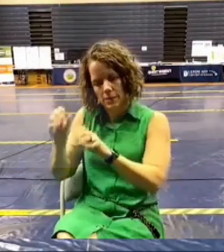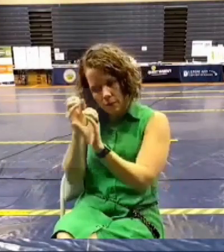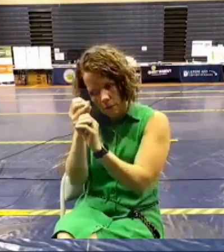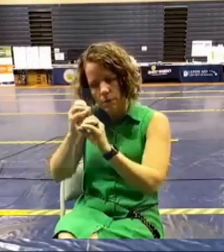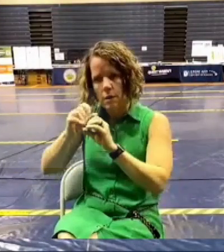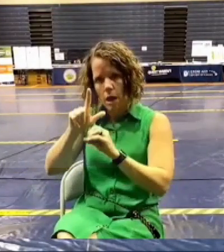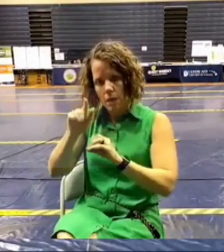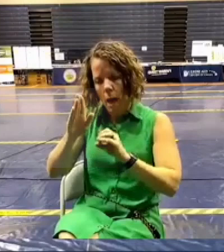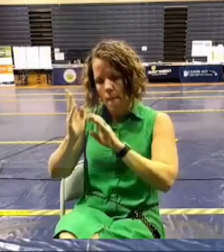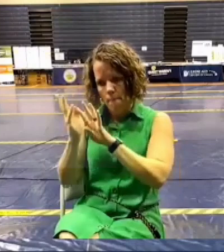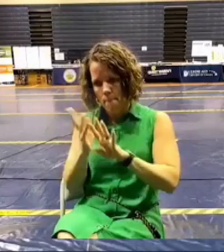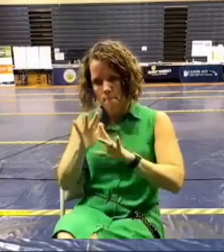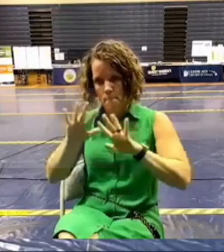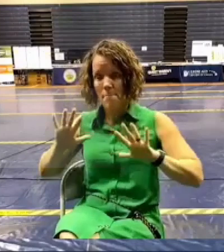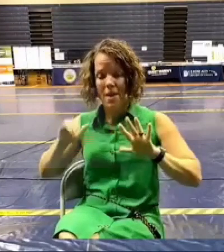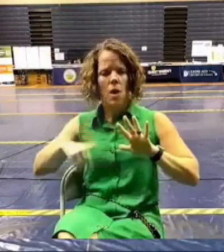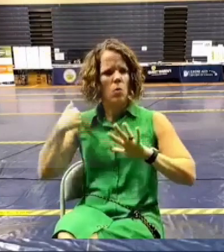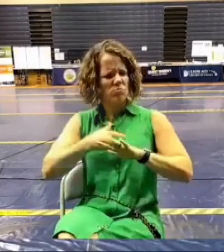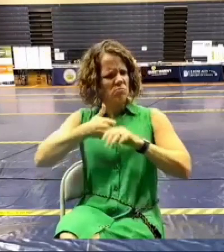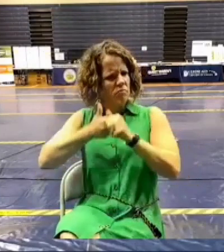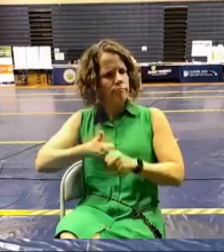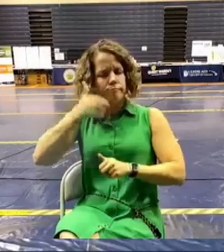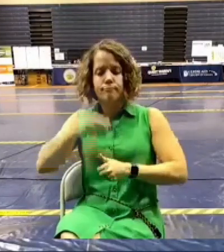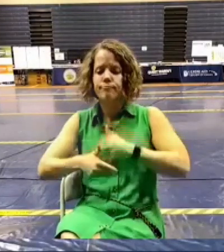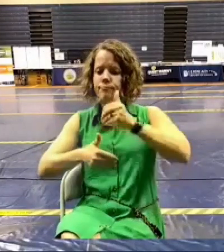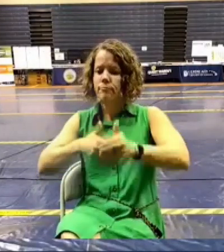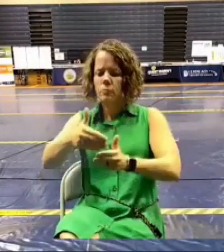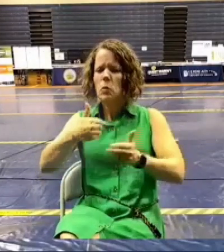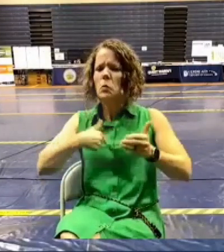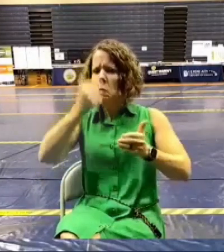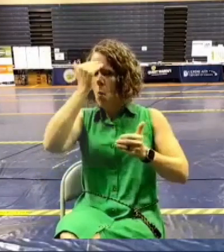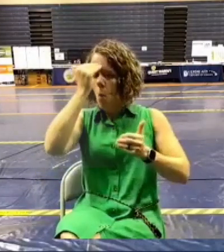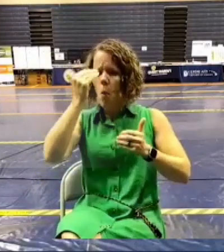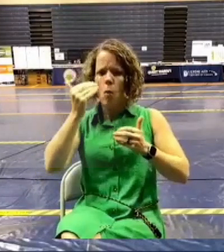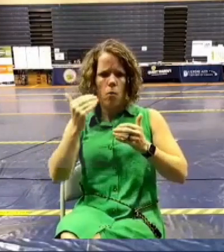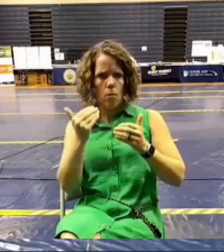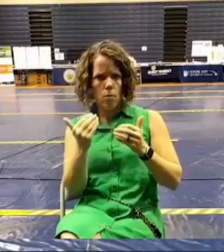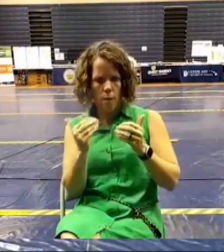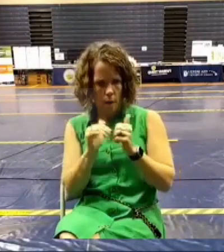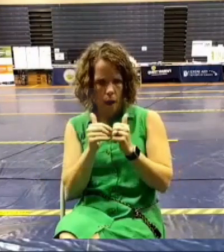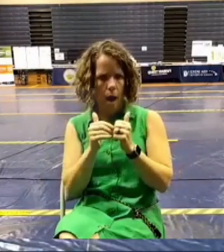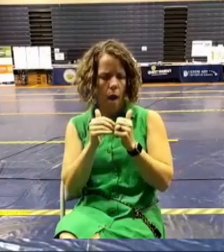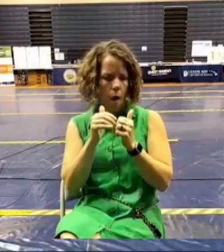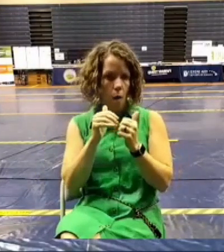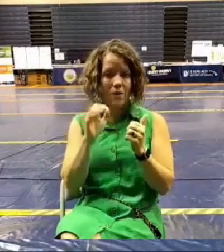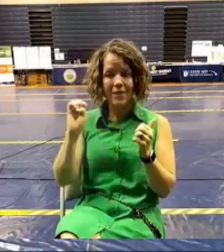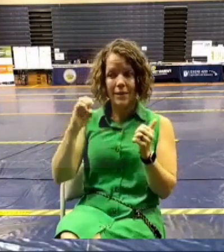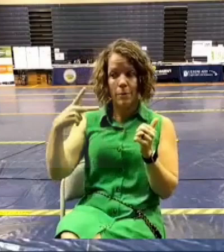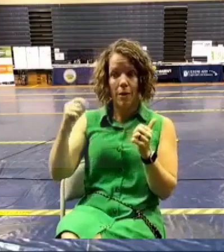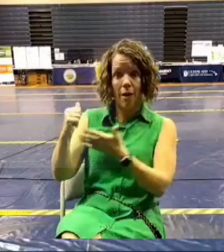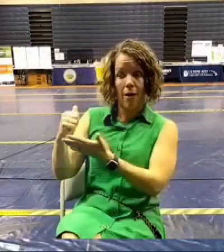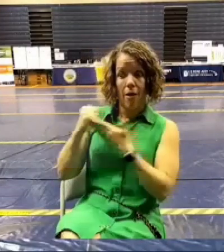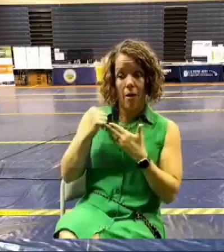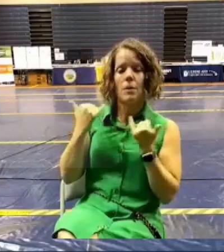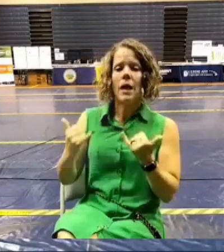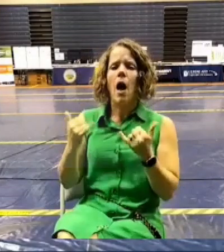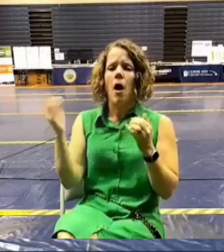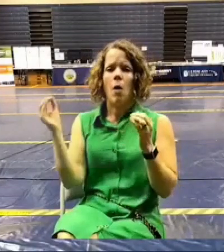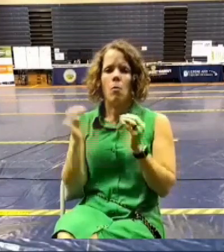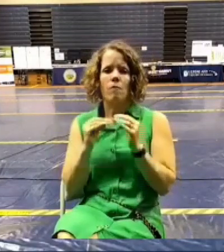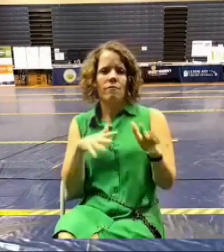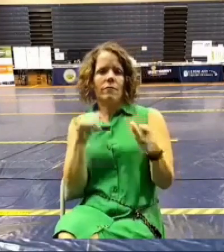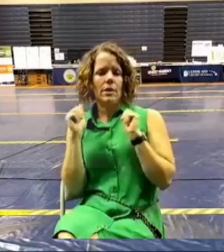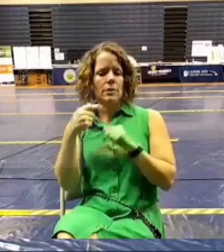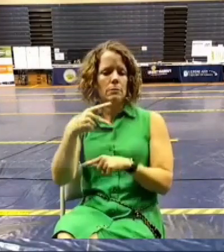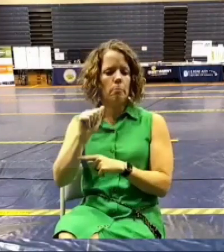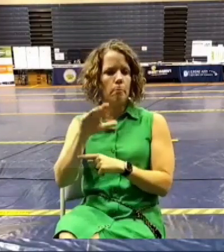far. We have a pretty good idea what we need to do, and with EPA's help, we're going to get there quicker than we would have if not.